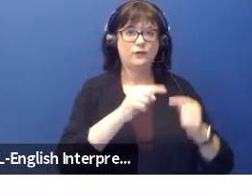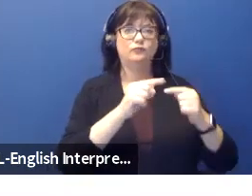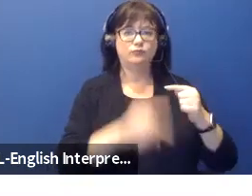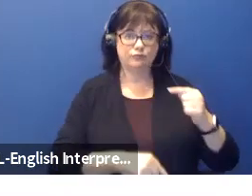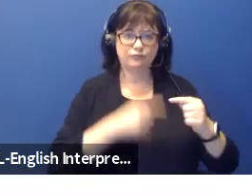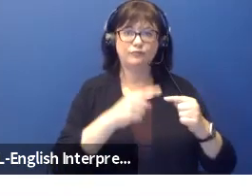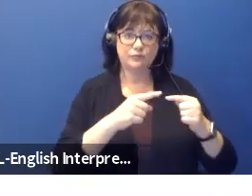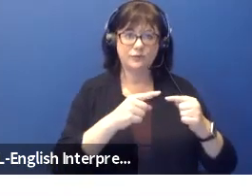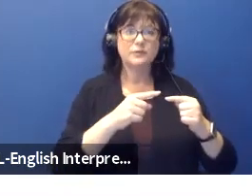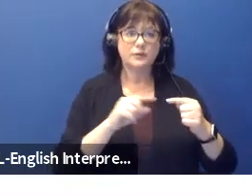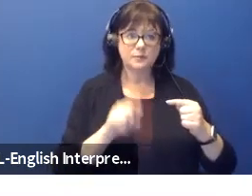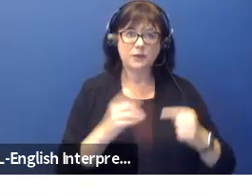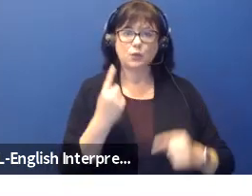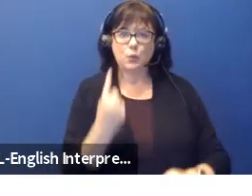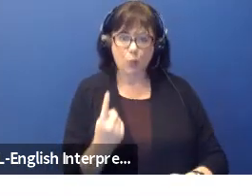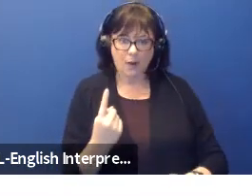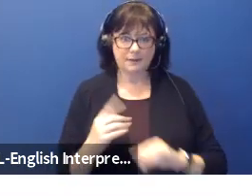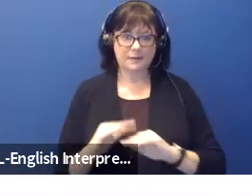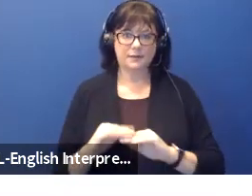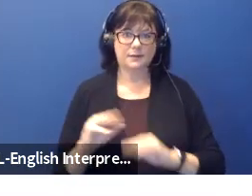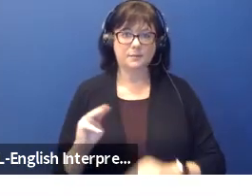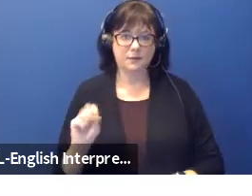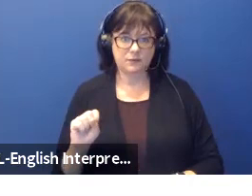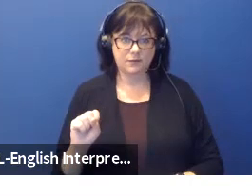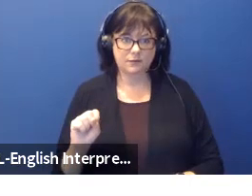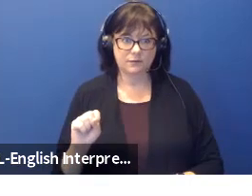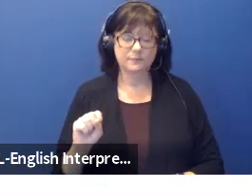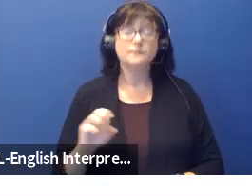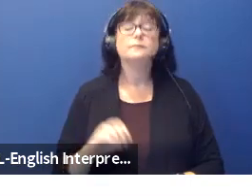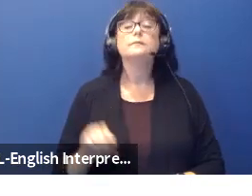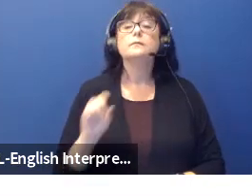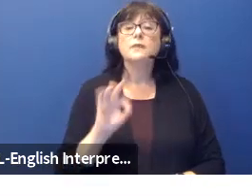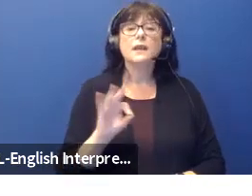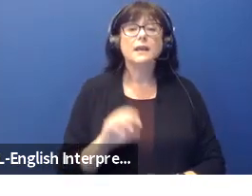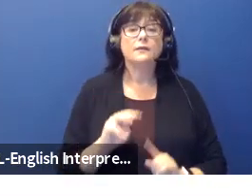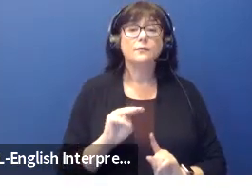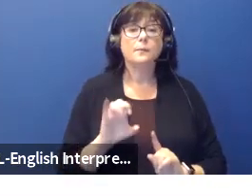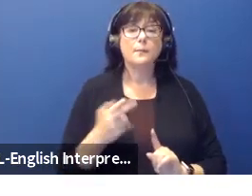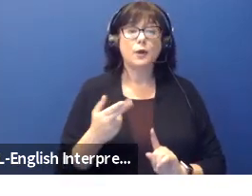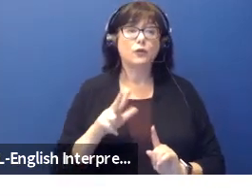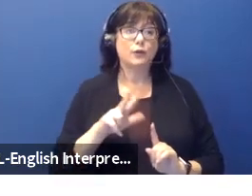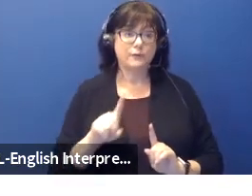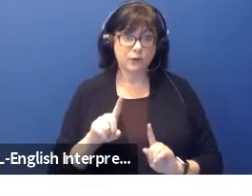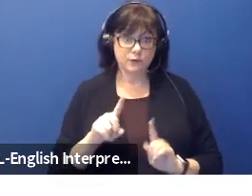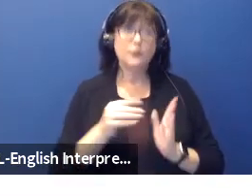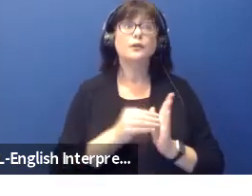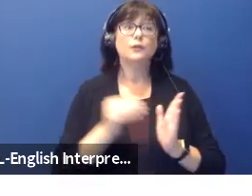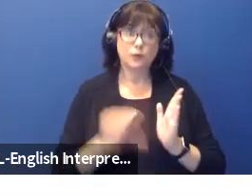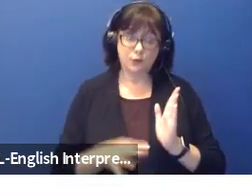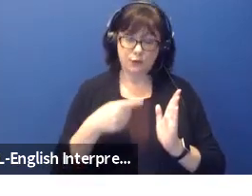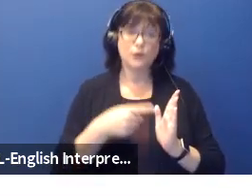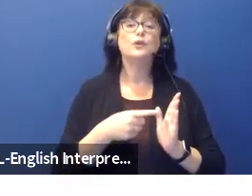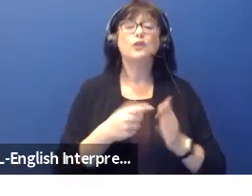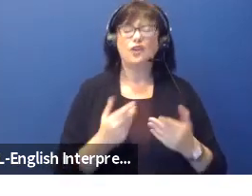learners who are in your program on March 31st, let's say they've completed 2 or 3 milestones, and you roll them